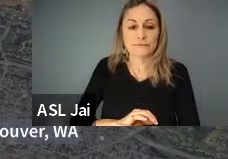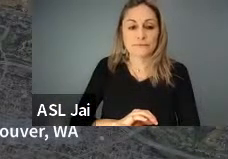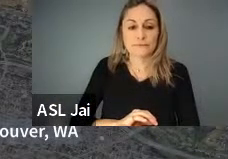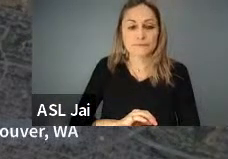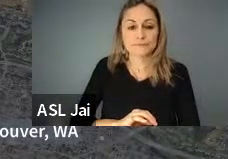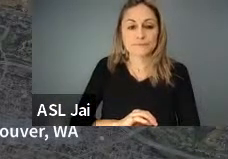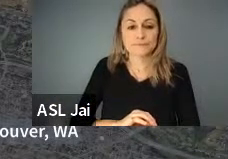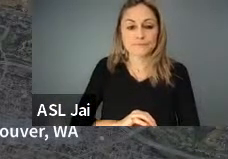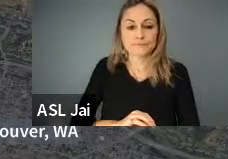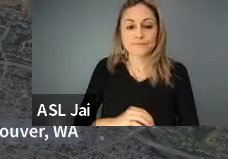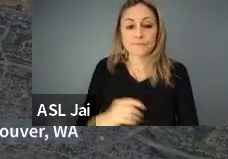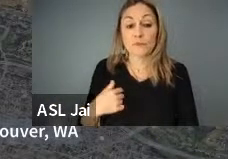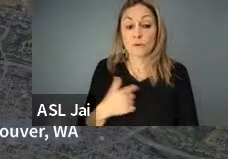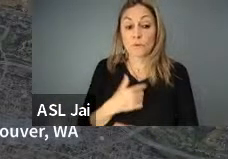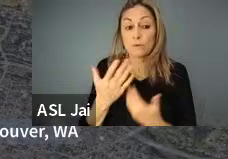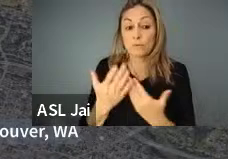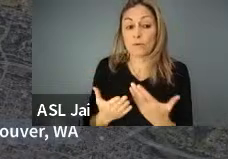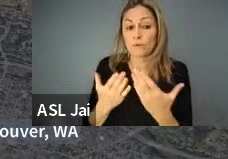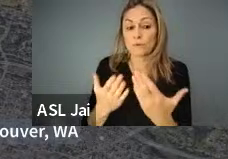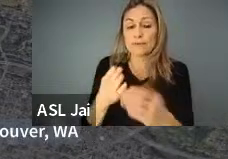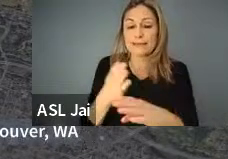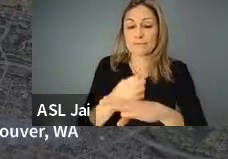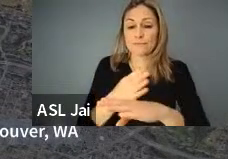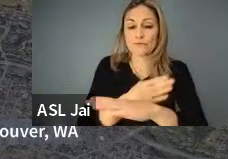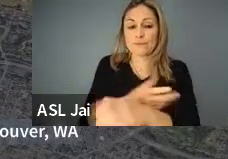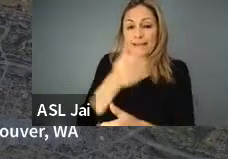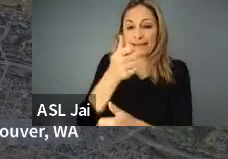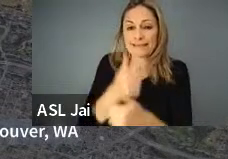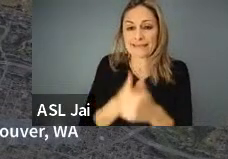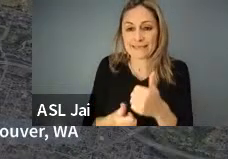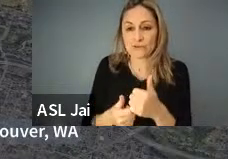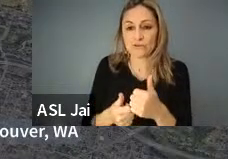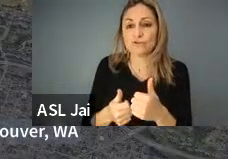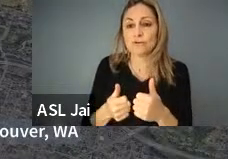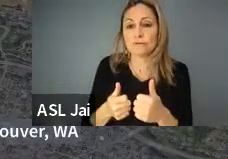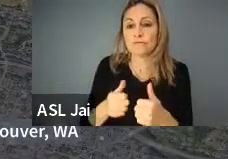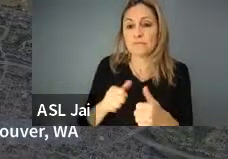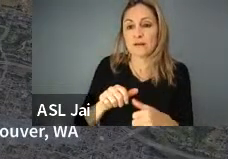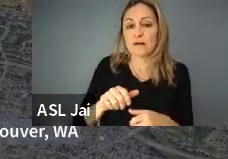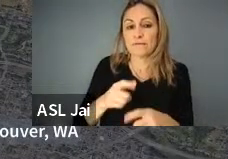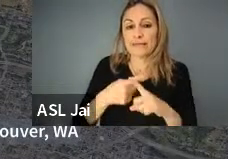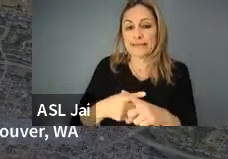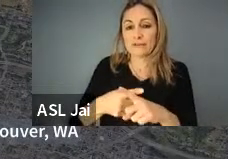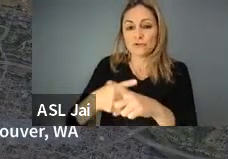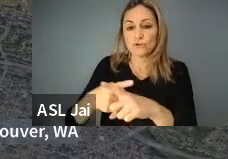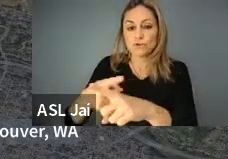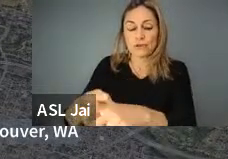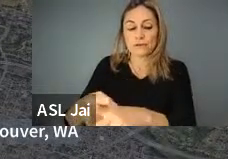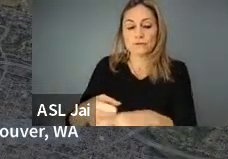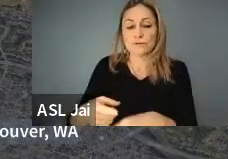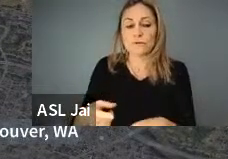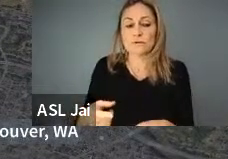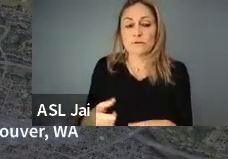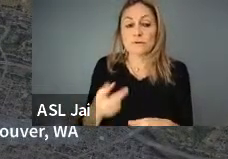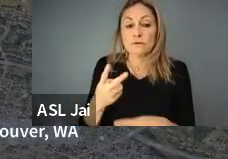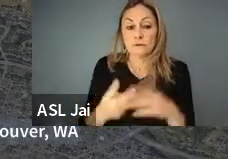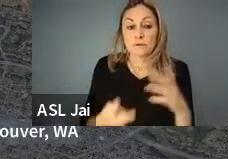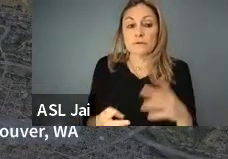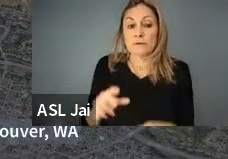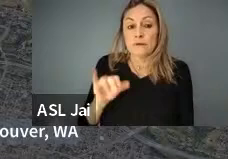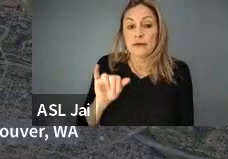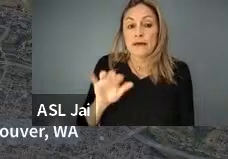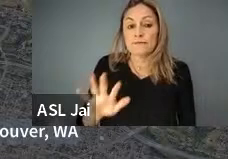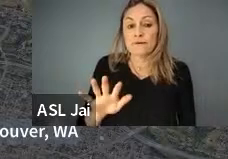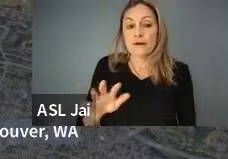We are proposing improvements at each of the interchanges. Both the I-5 bridges over the